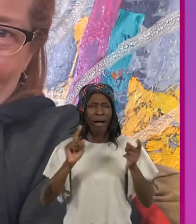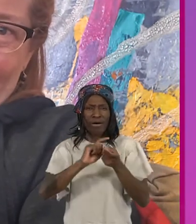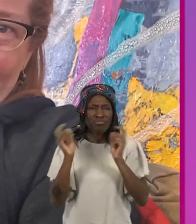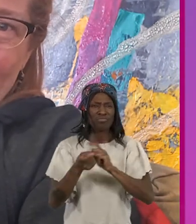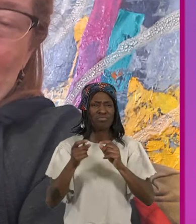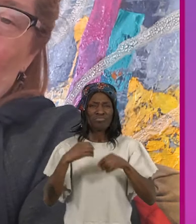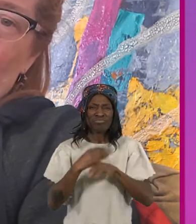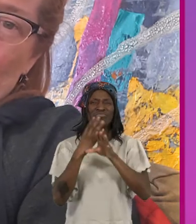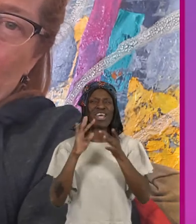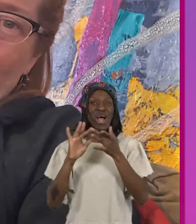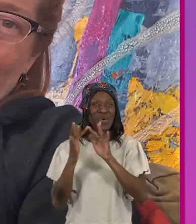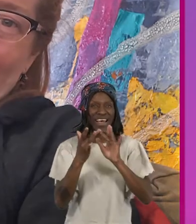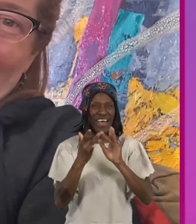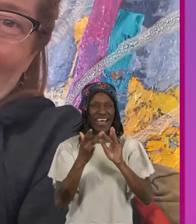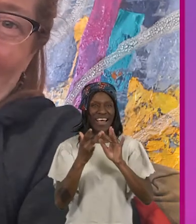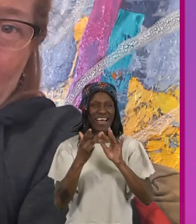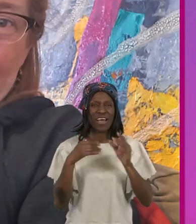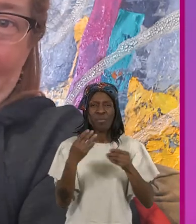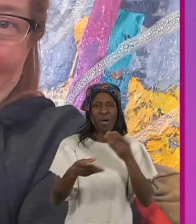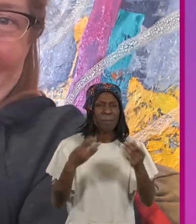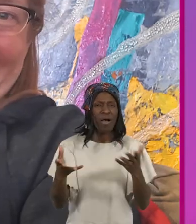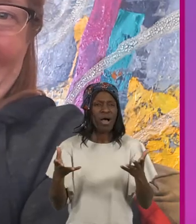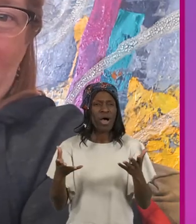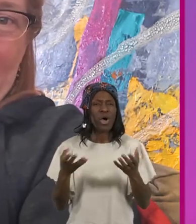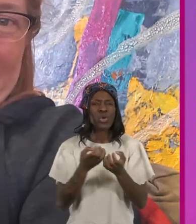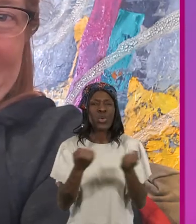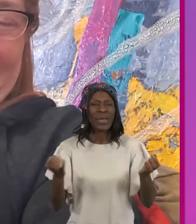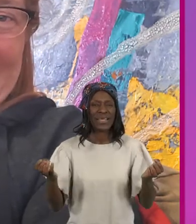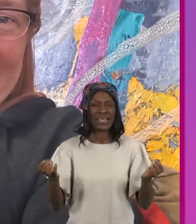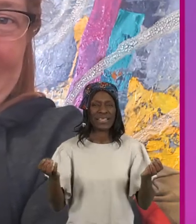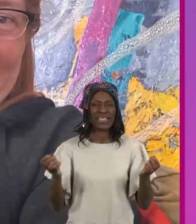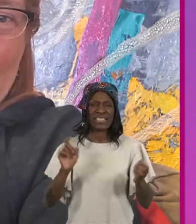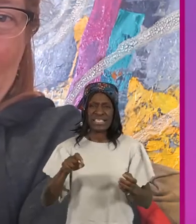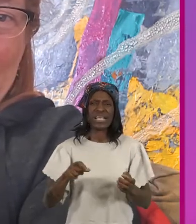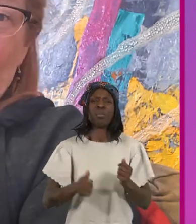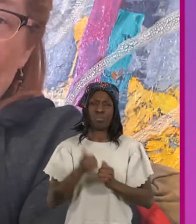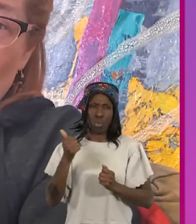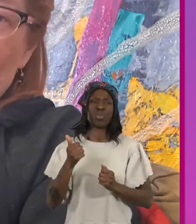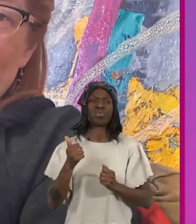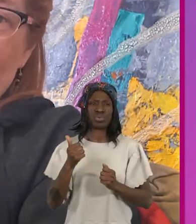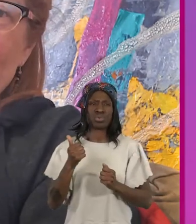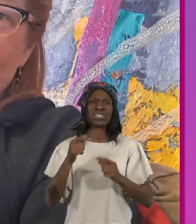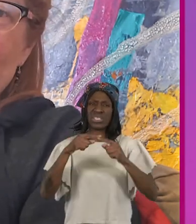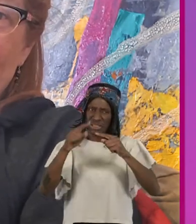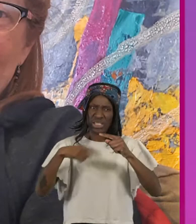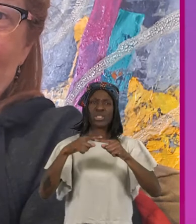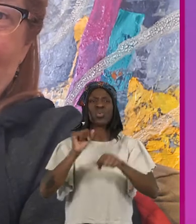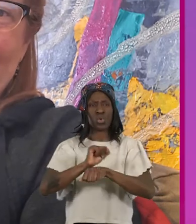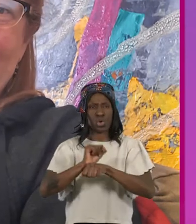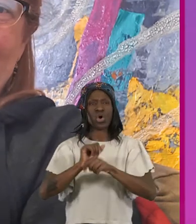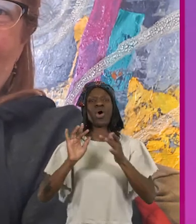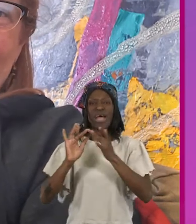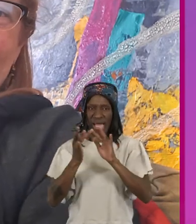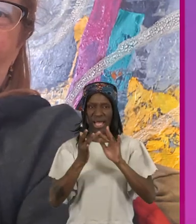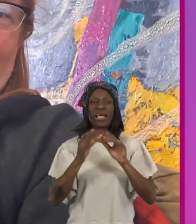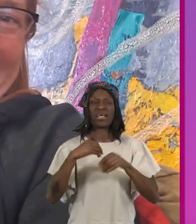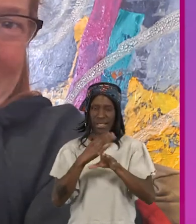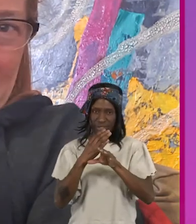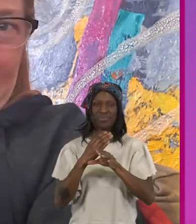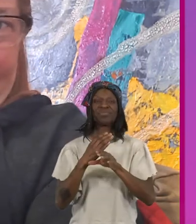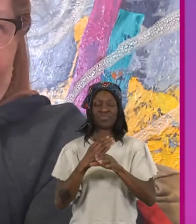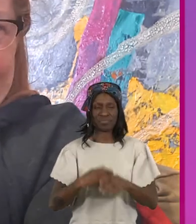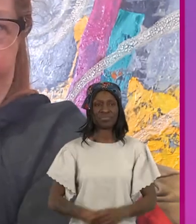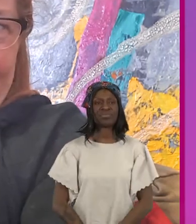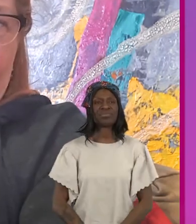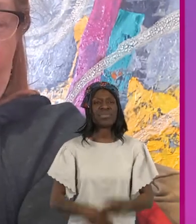quickly and also to provide the equipment that the artists needed to work most of the year online. I want to tell